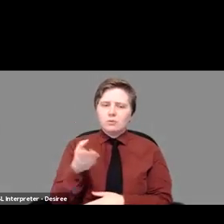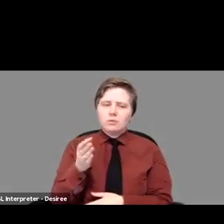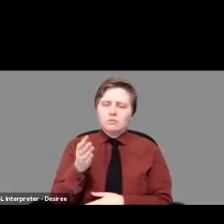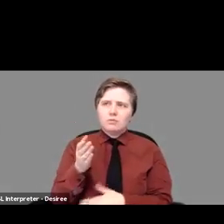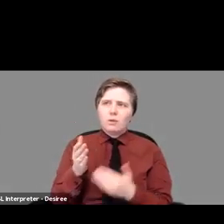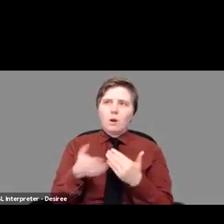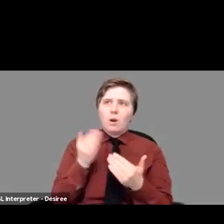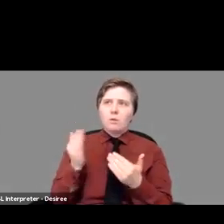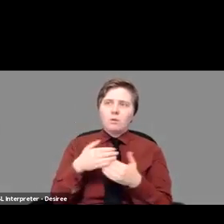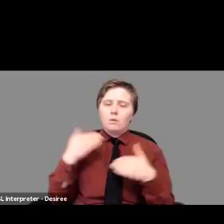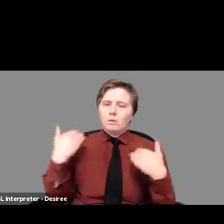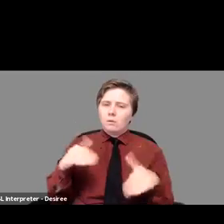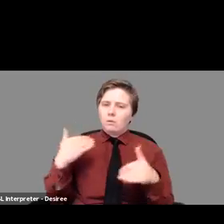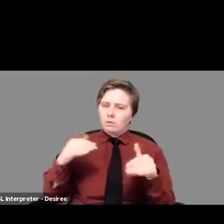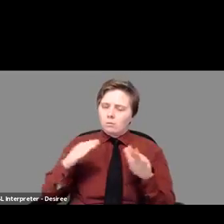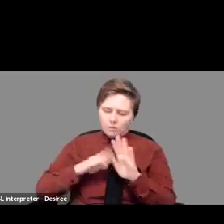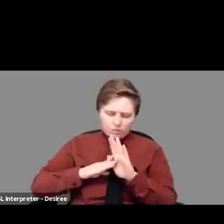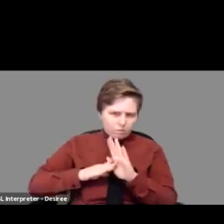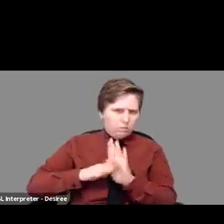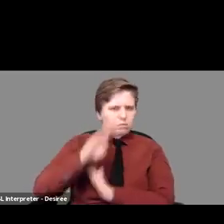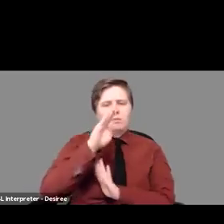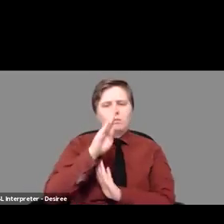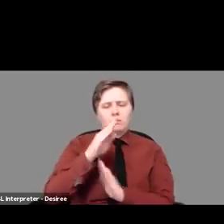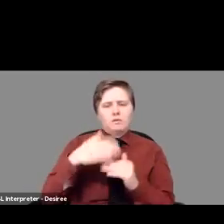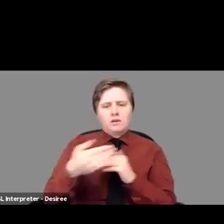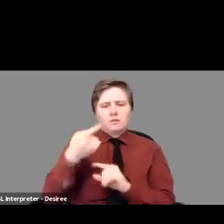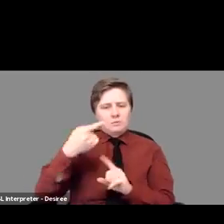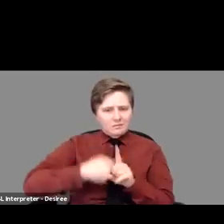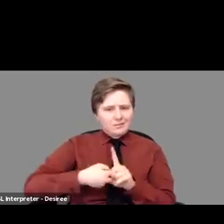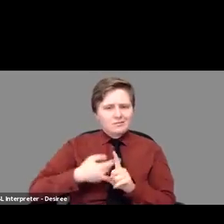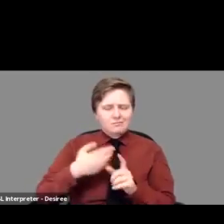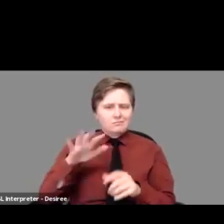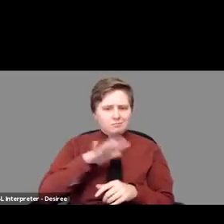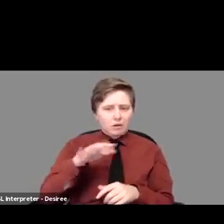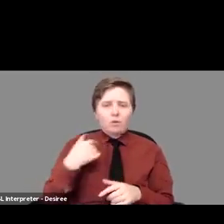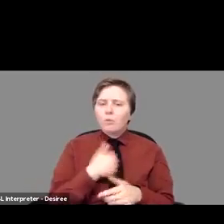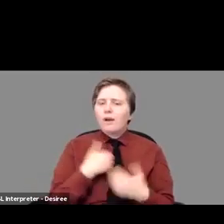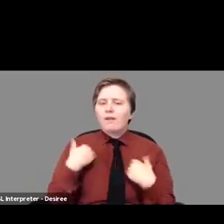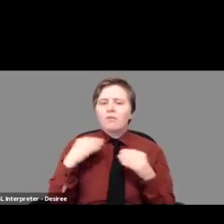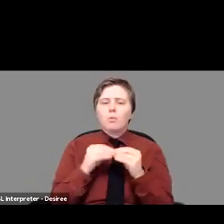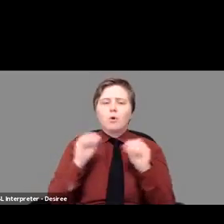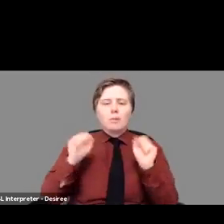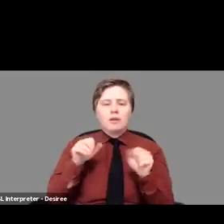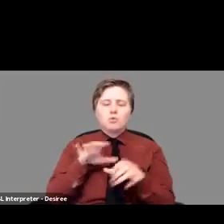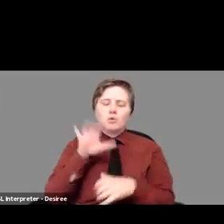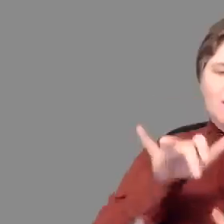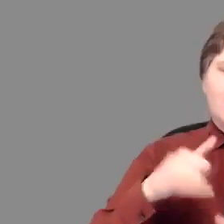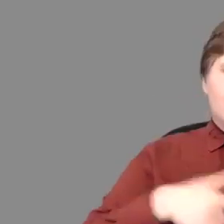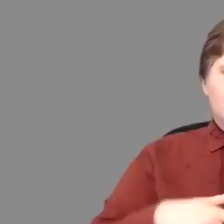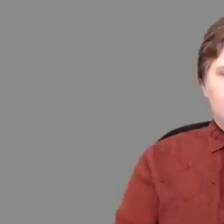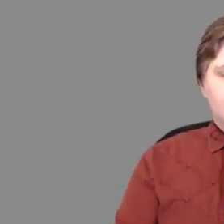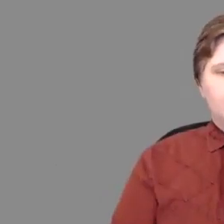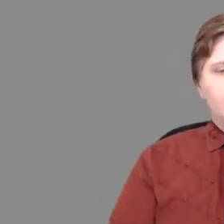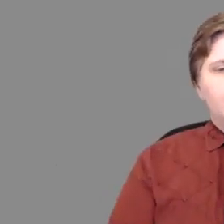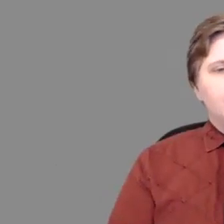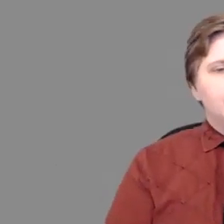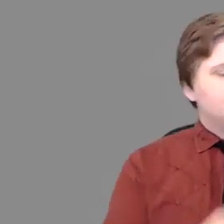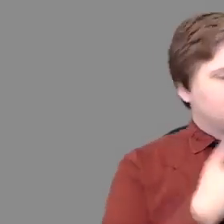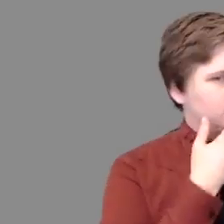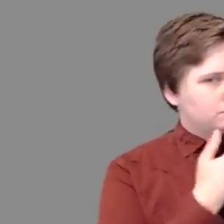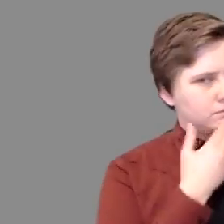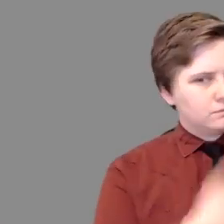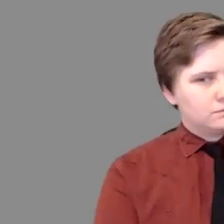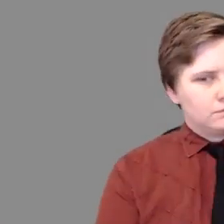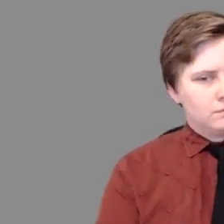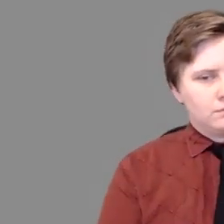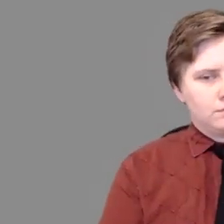almost exponential over the next month or so. So we'll have more capability of doing that. Thank you.